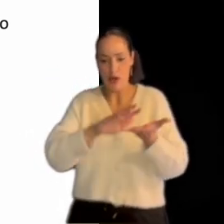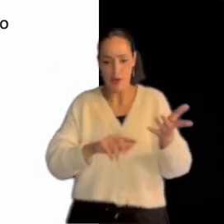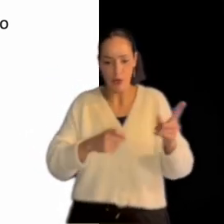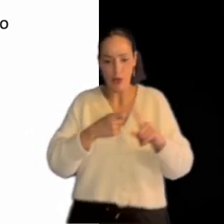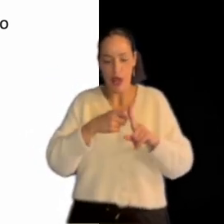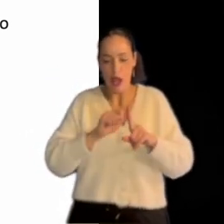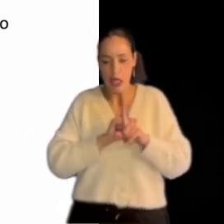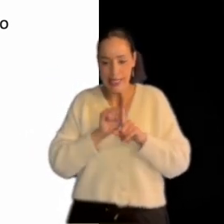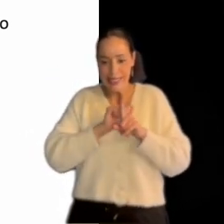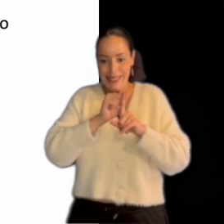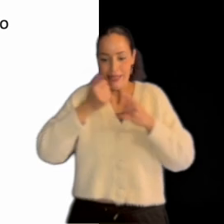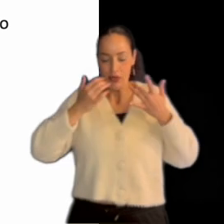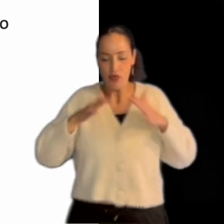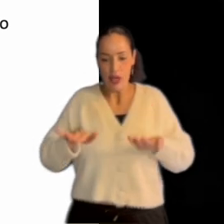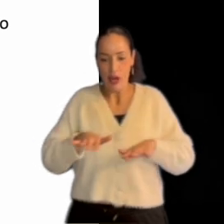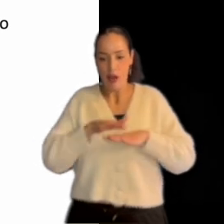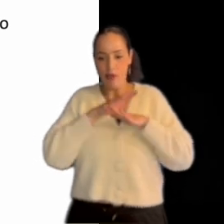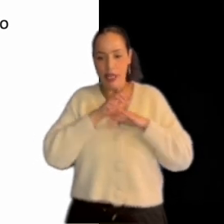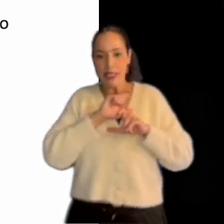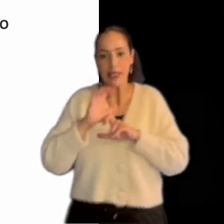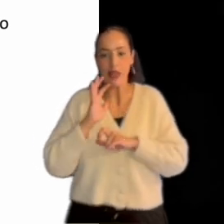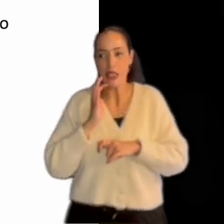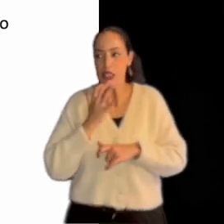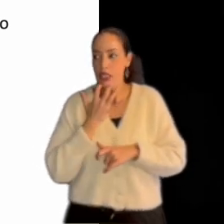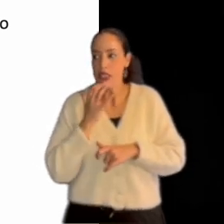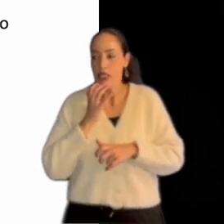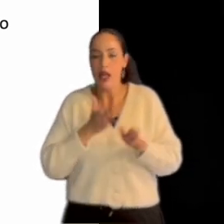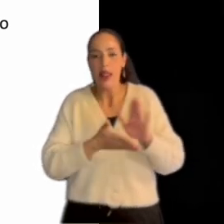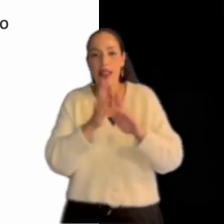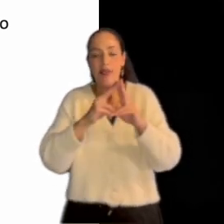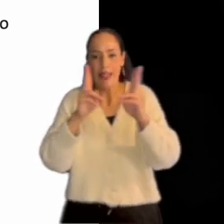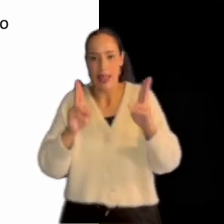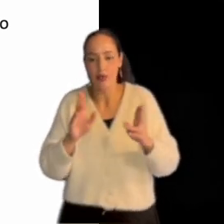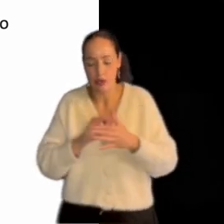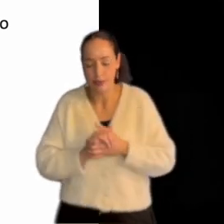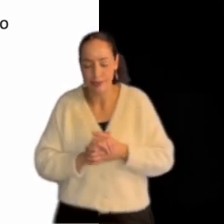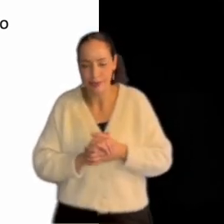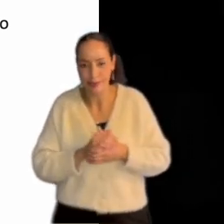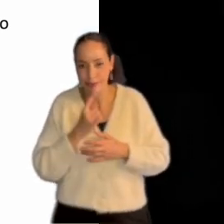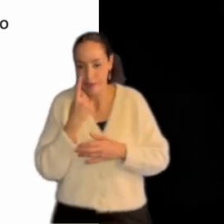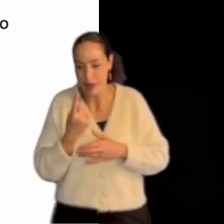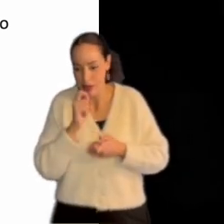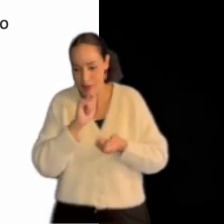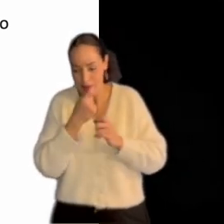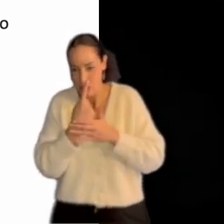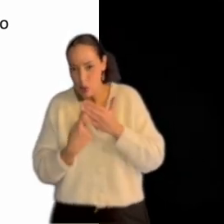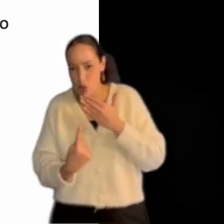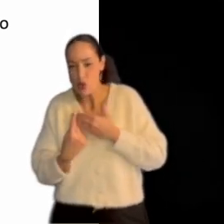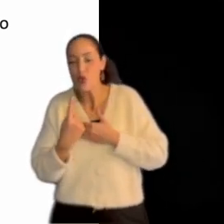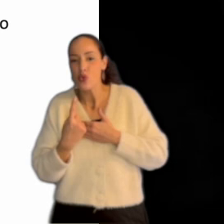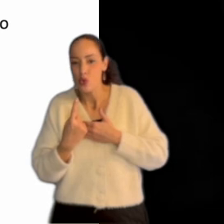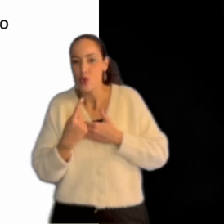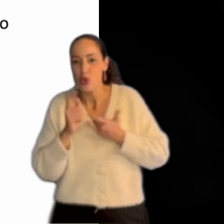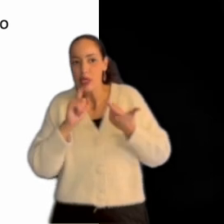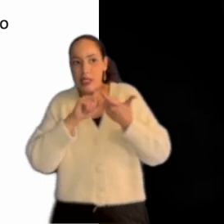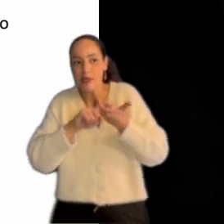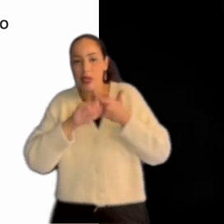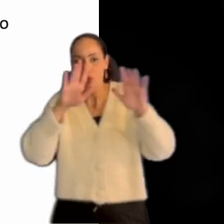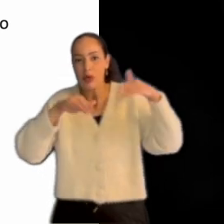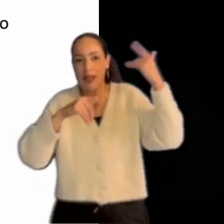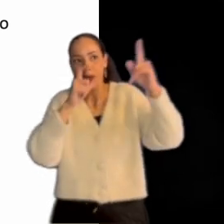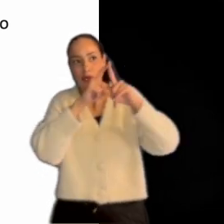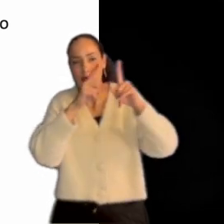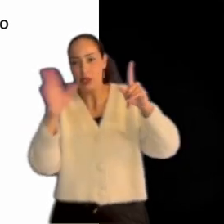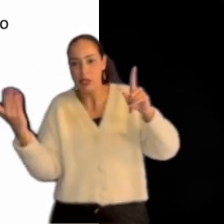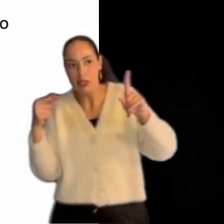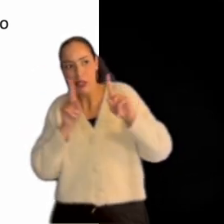reliant on her adult daughter to take her shopping and to appointments. We had suggested several different options, such as relaxation techniques and even